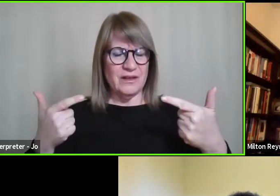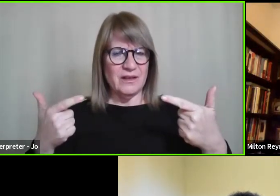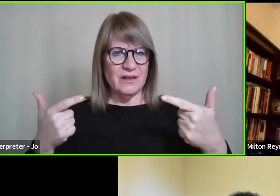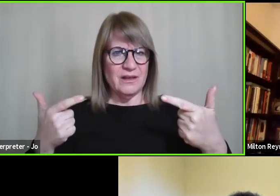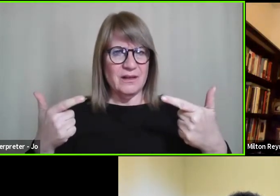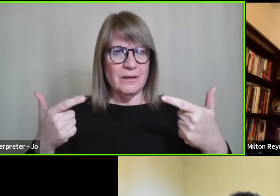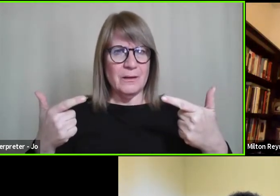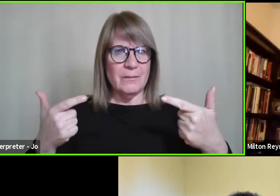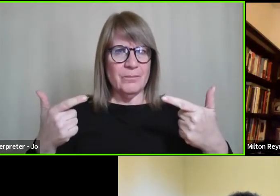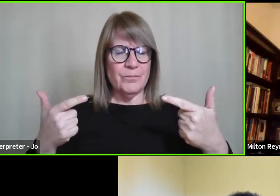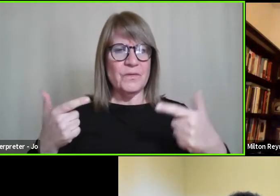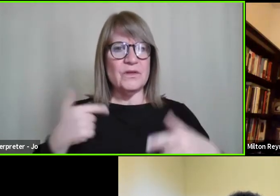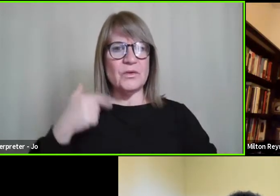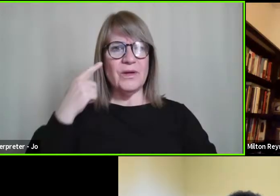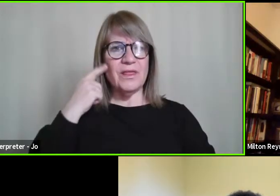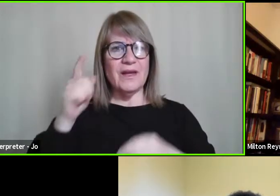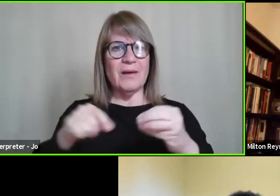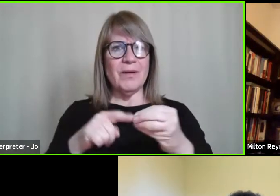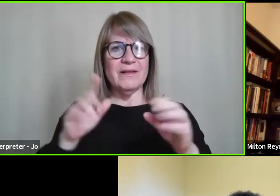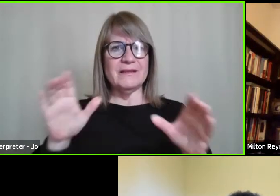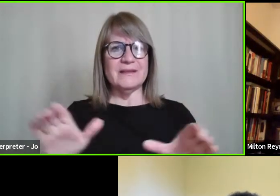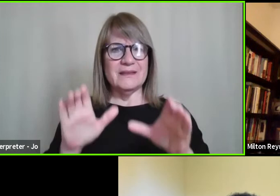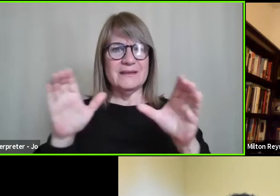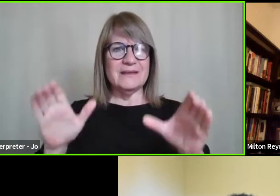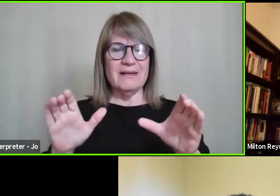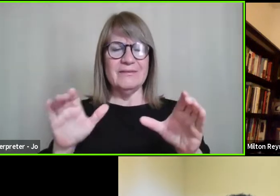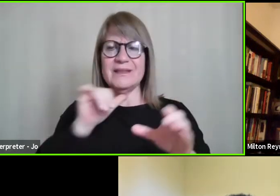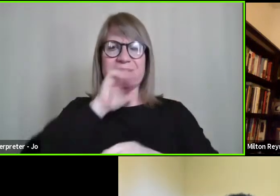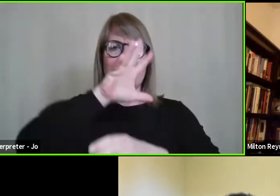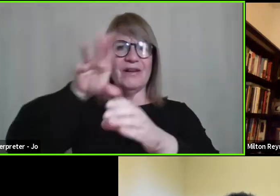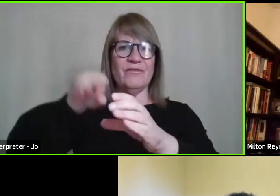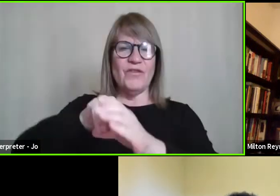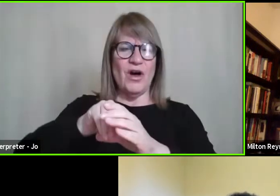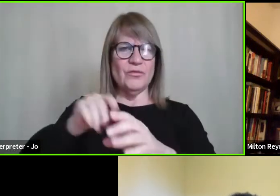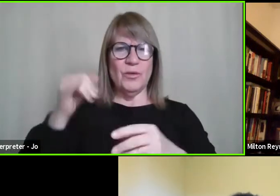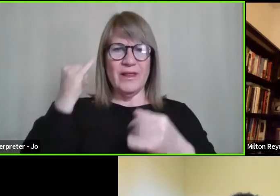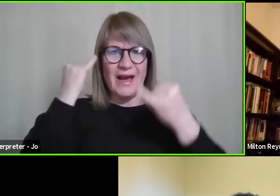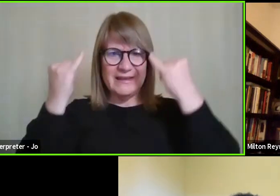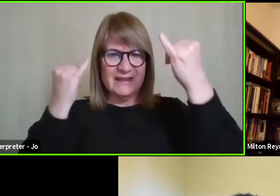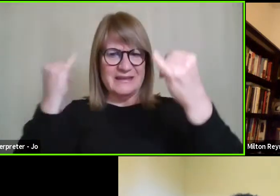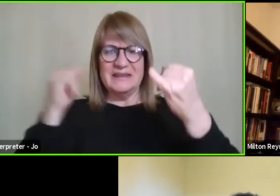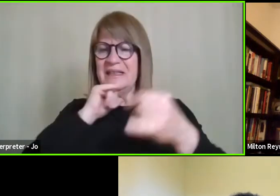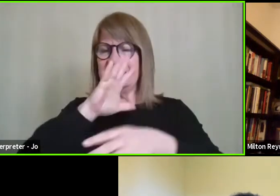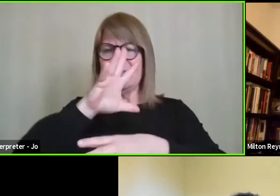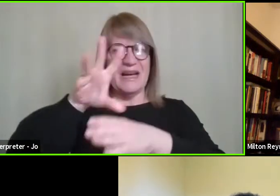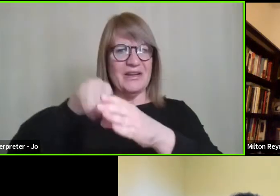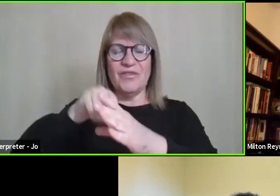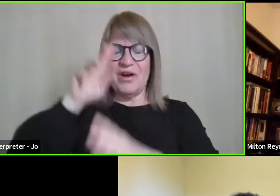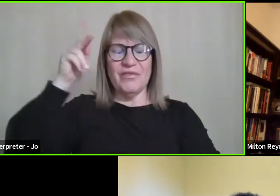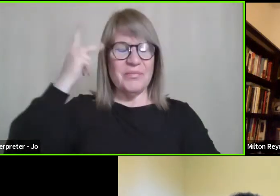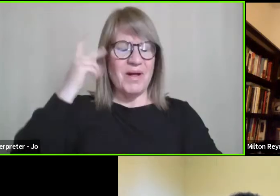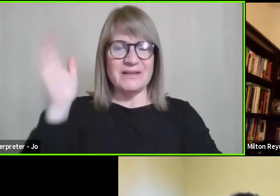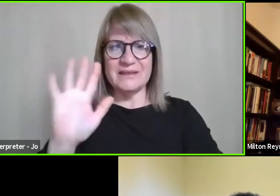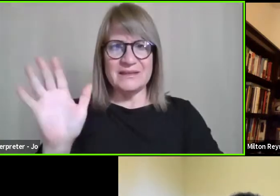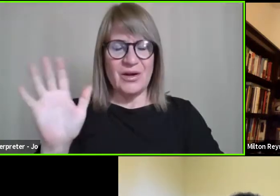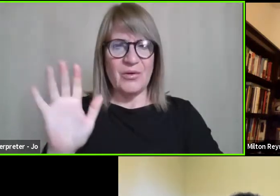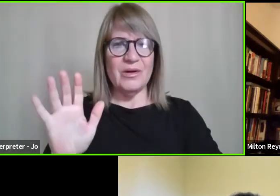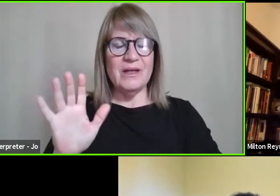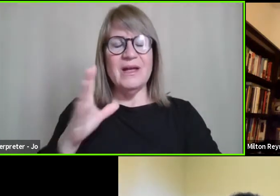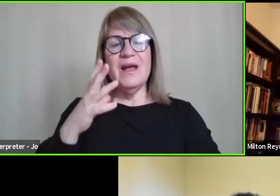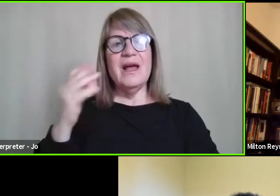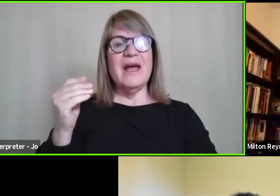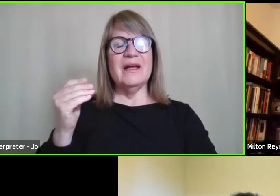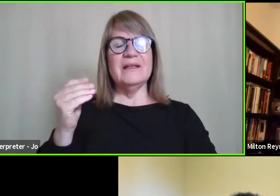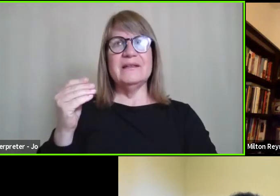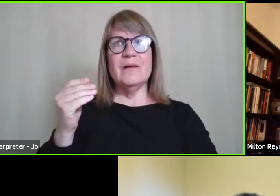aspect of human activity as free from ideology as free from politics and uh free from any effort